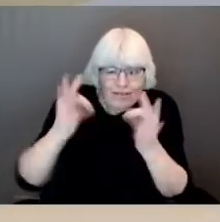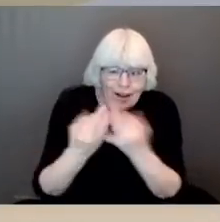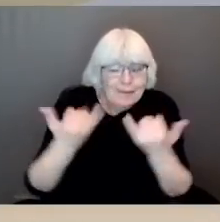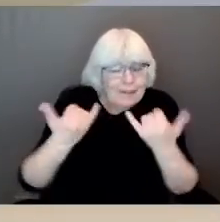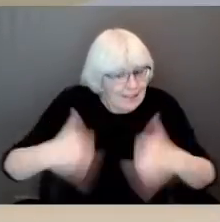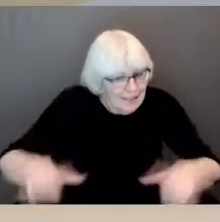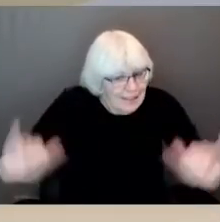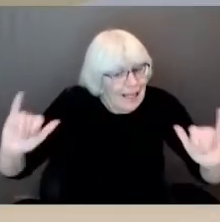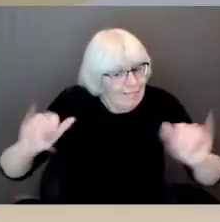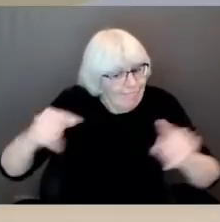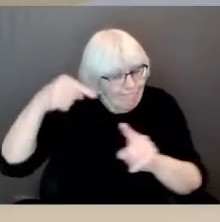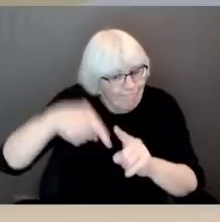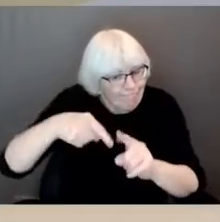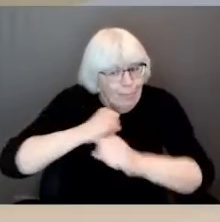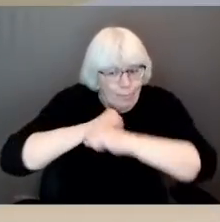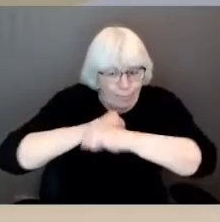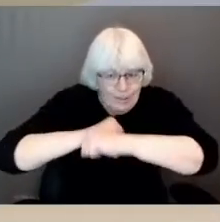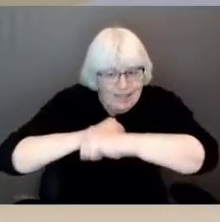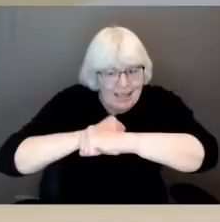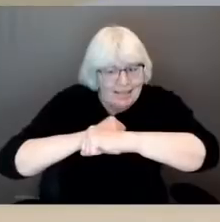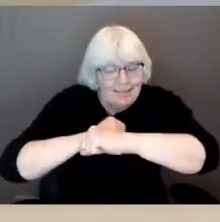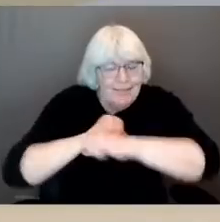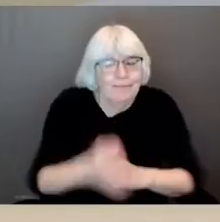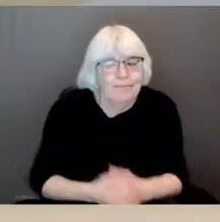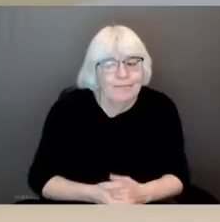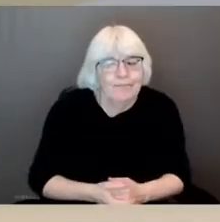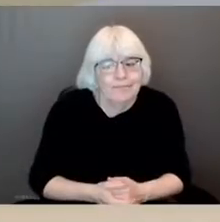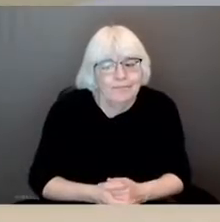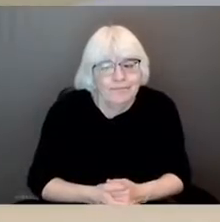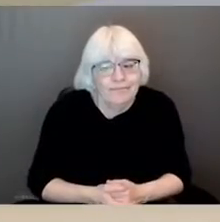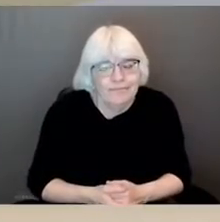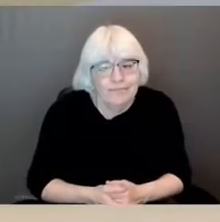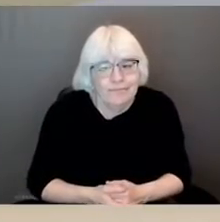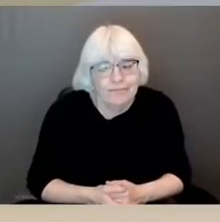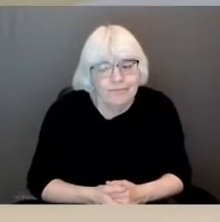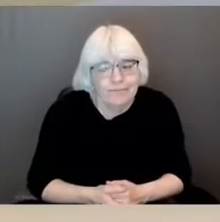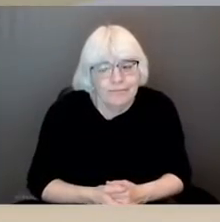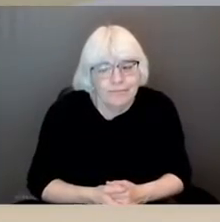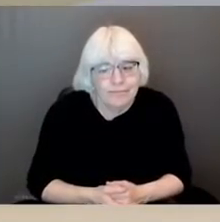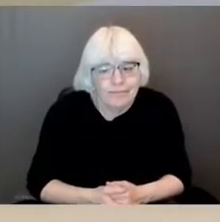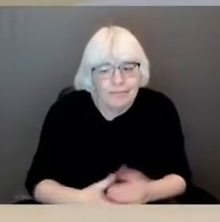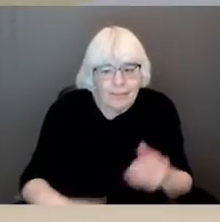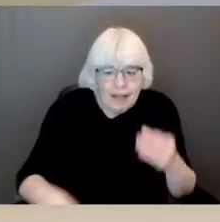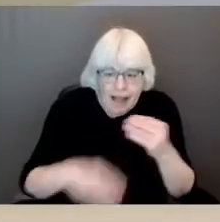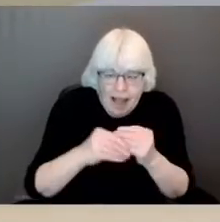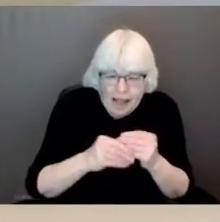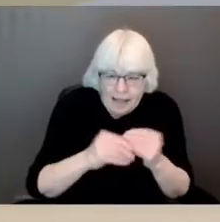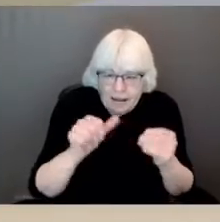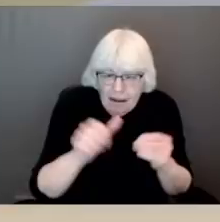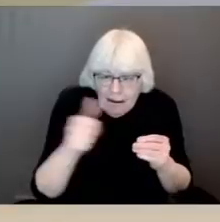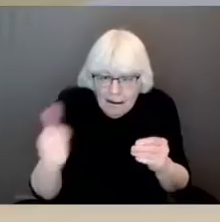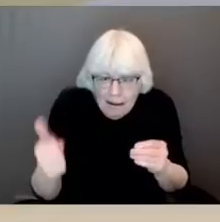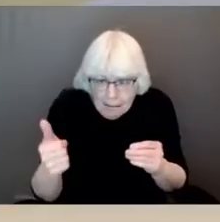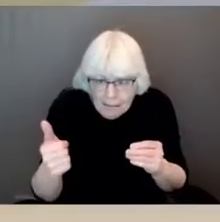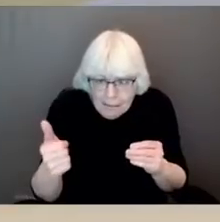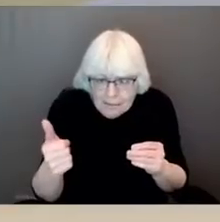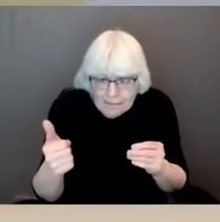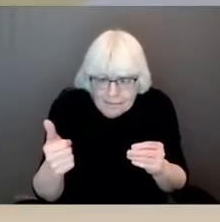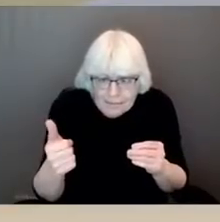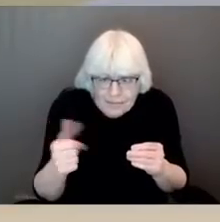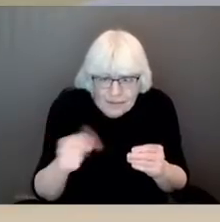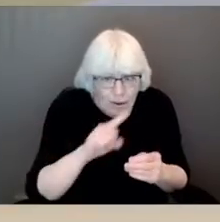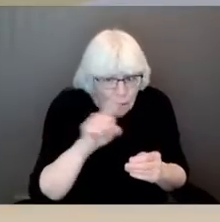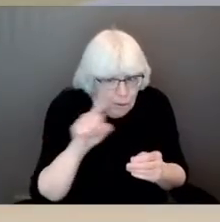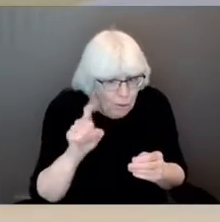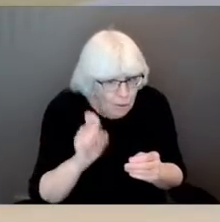That's great, thank you. I'm not sure if this one would be best answered by the Premier, but I also appreciate, Dr. Morrison, that you mentioned the situation where, a